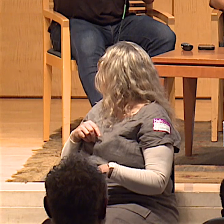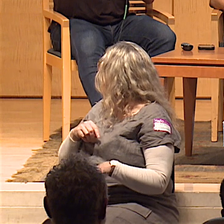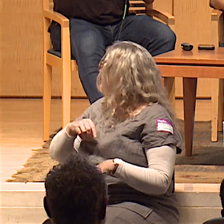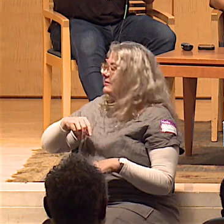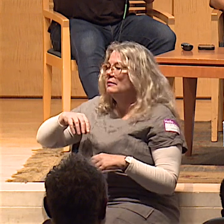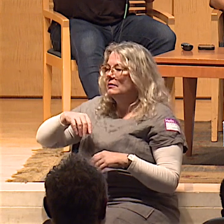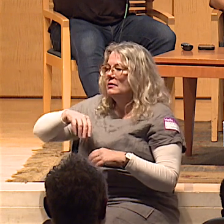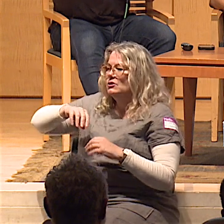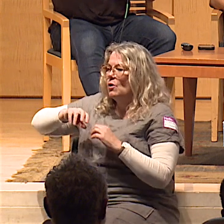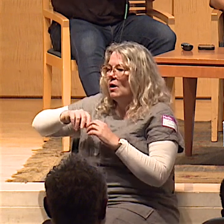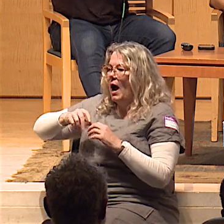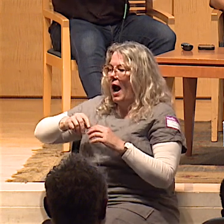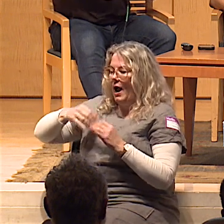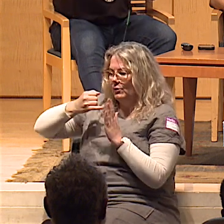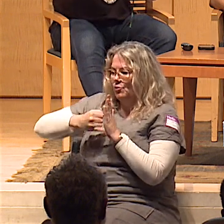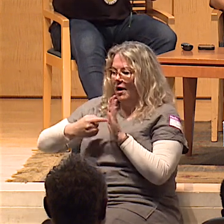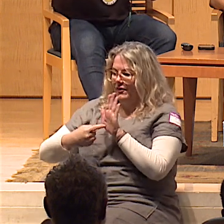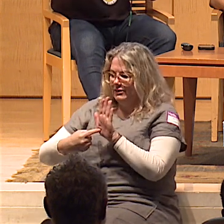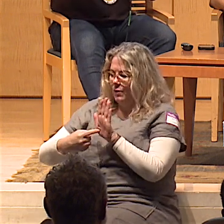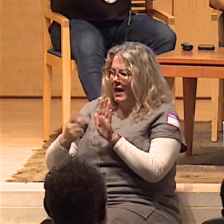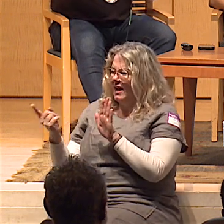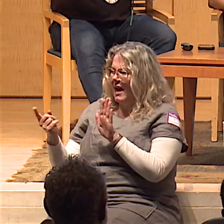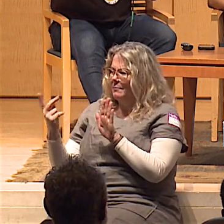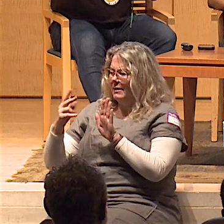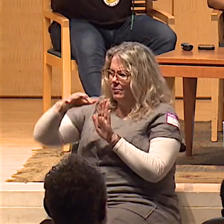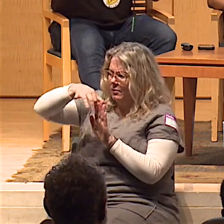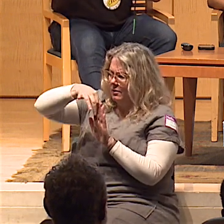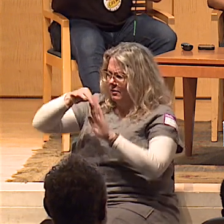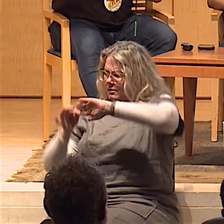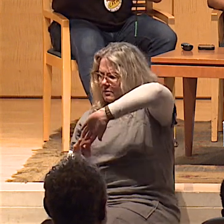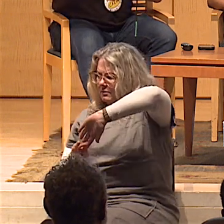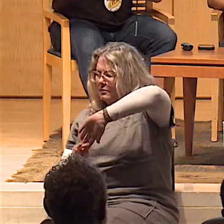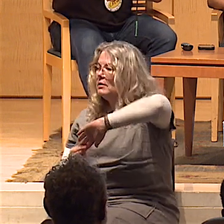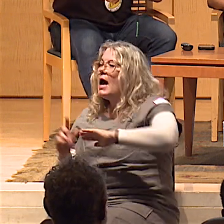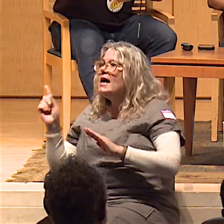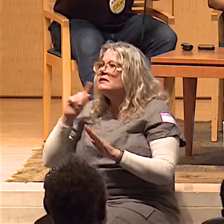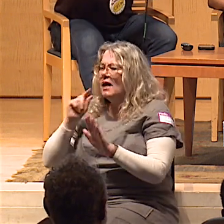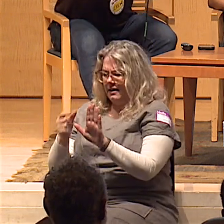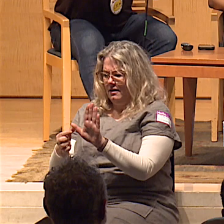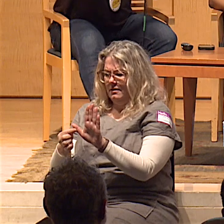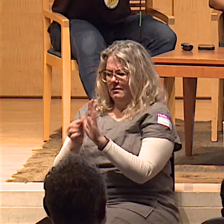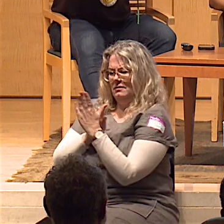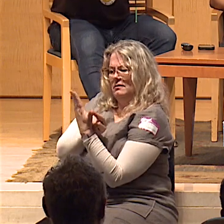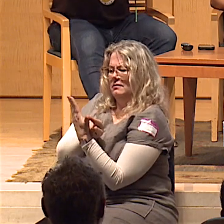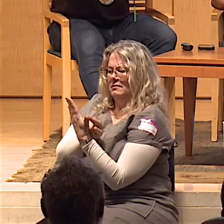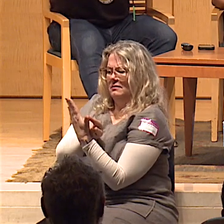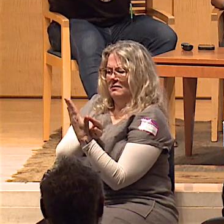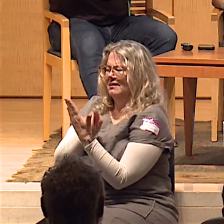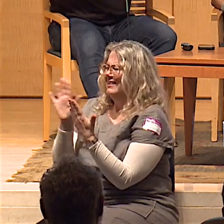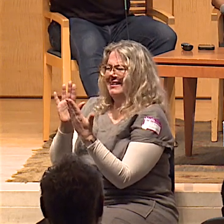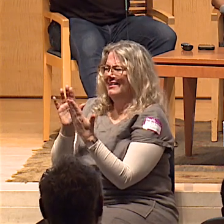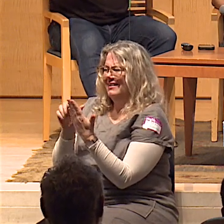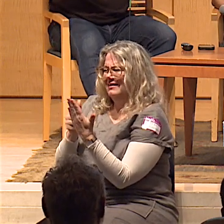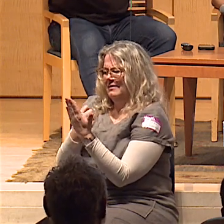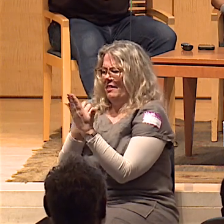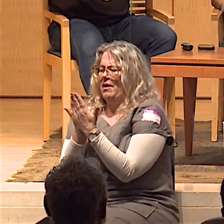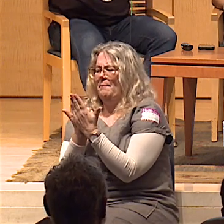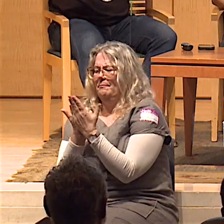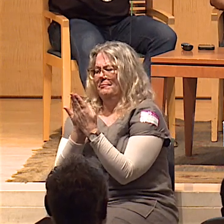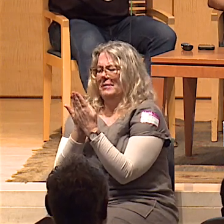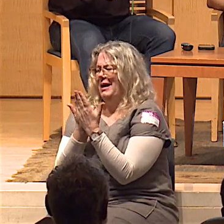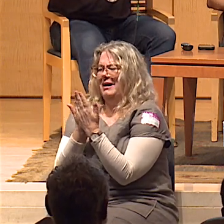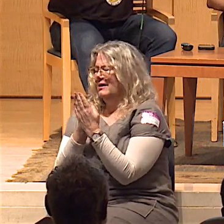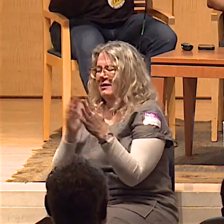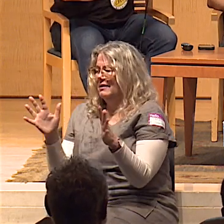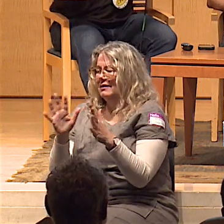like this. I've done that. That's like when people get the thumb wrong on the hand. Yeah, right, exactly. It's like AI